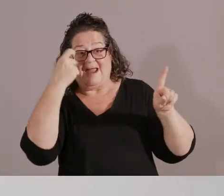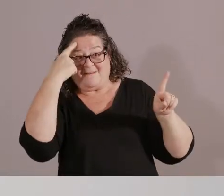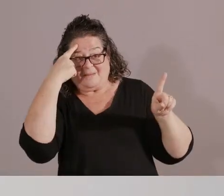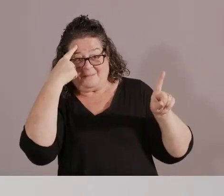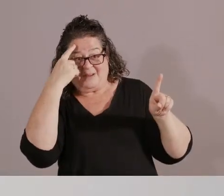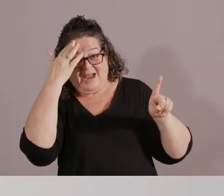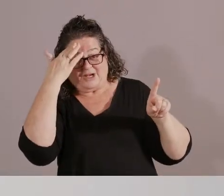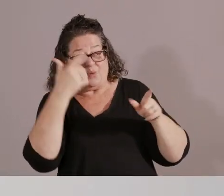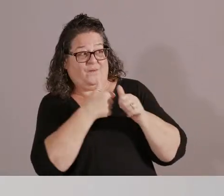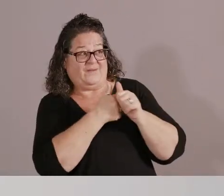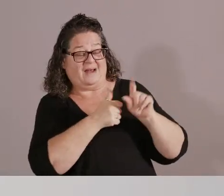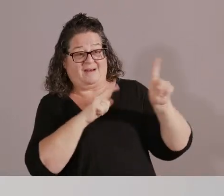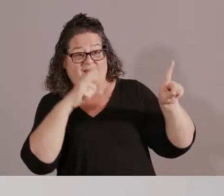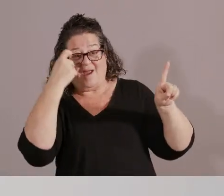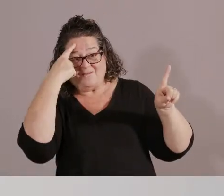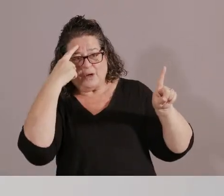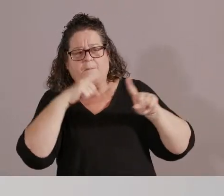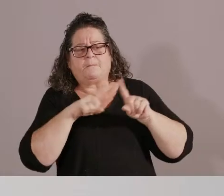Yeah.